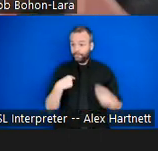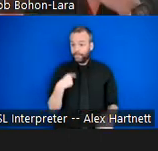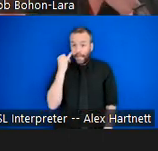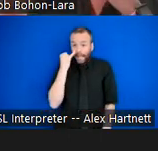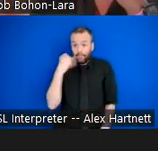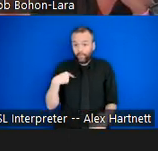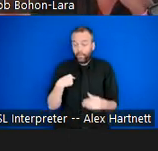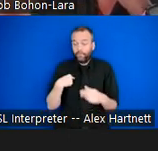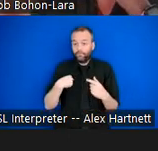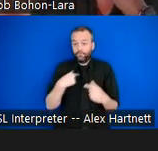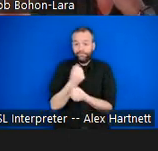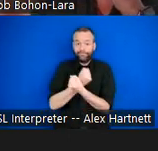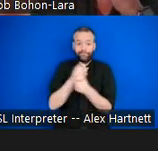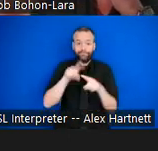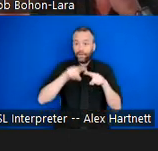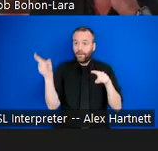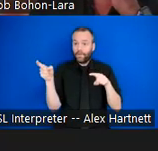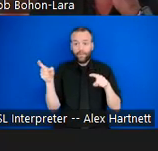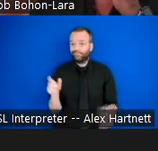Next slide.